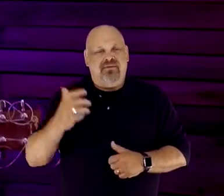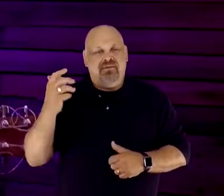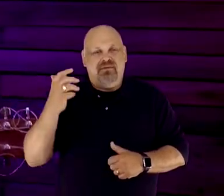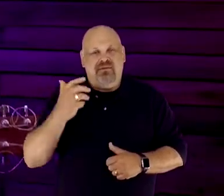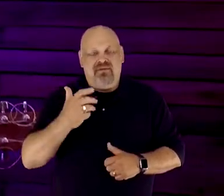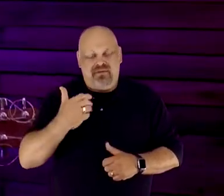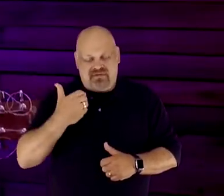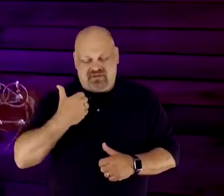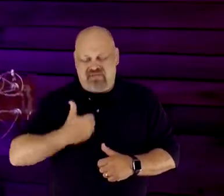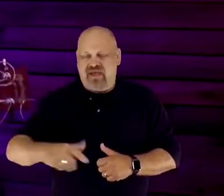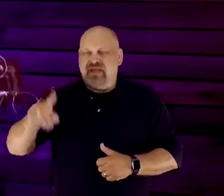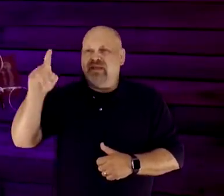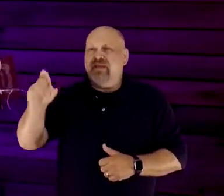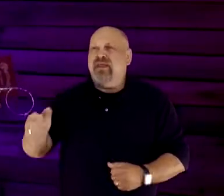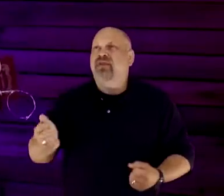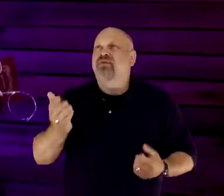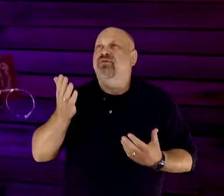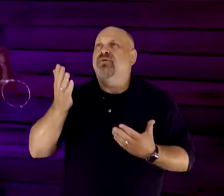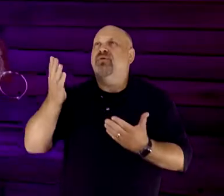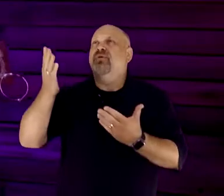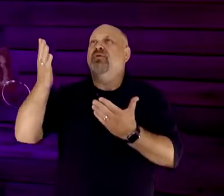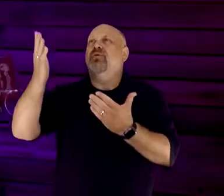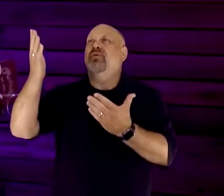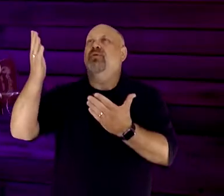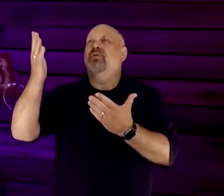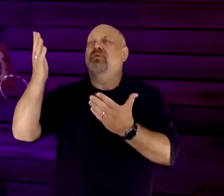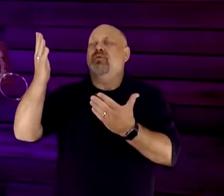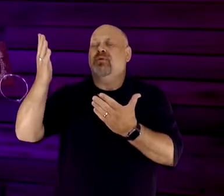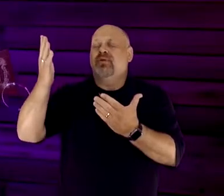Oh, I need you